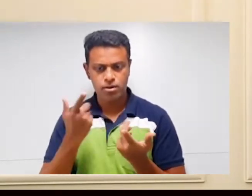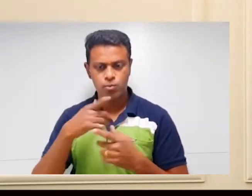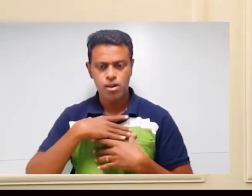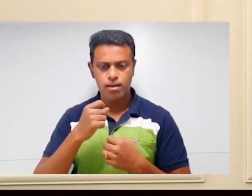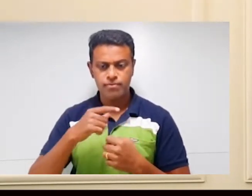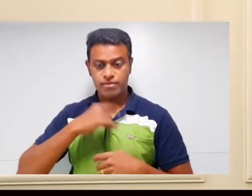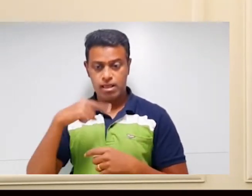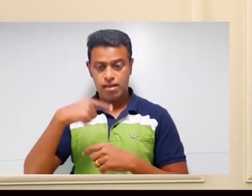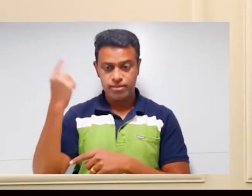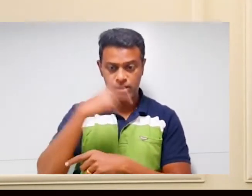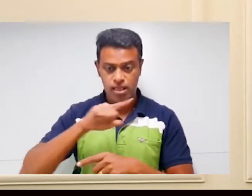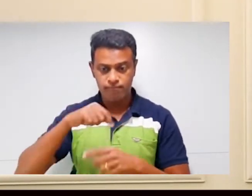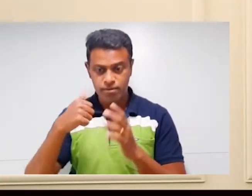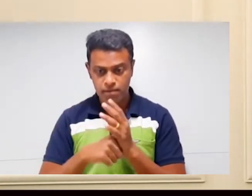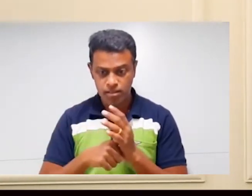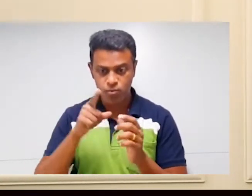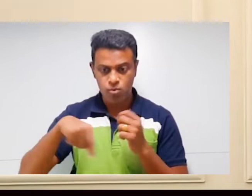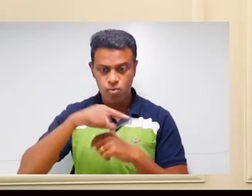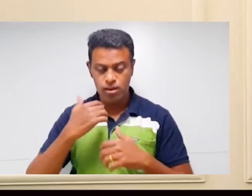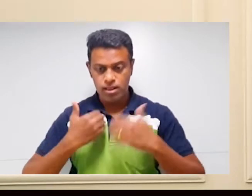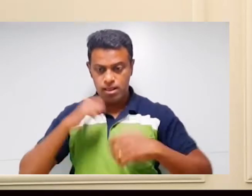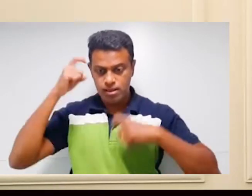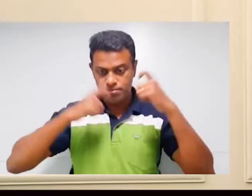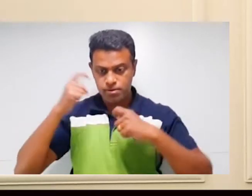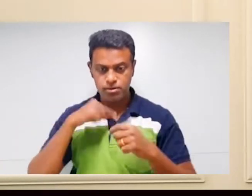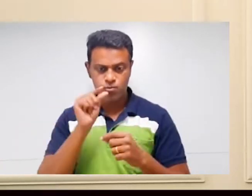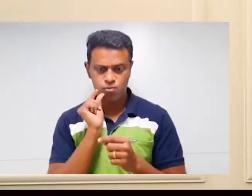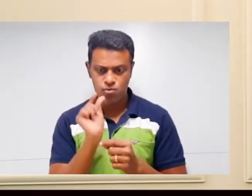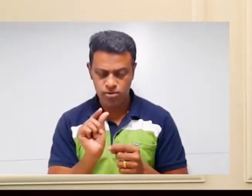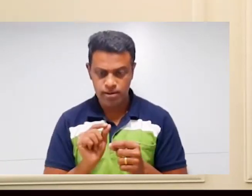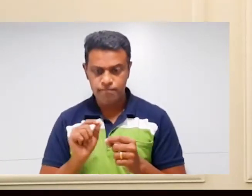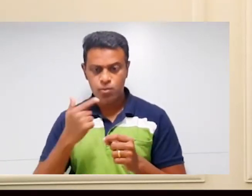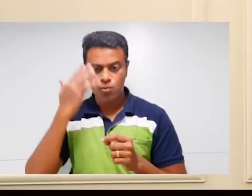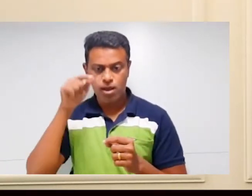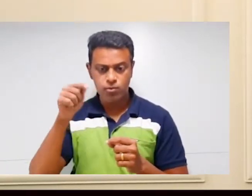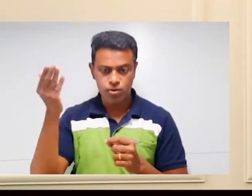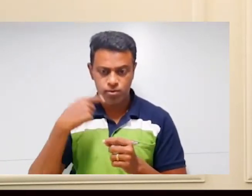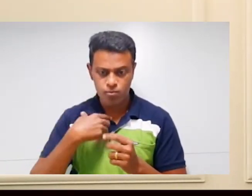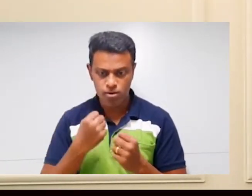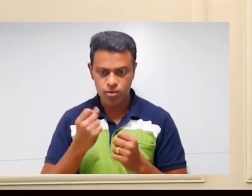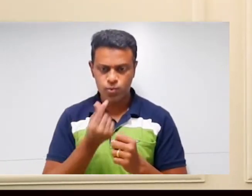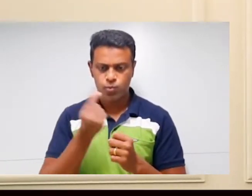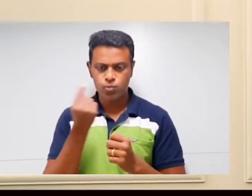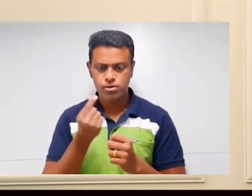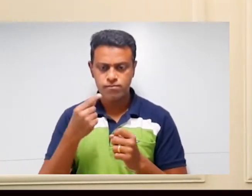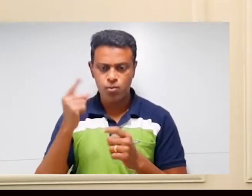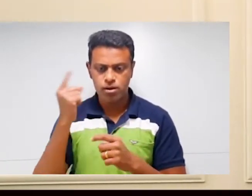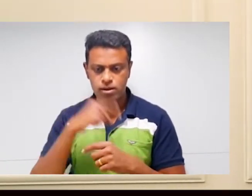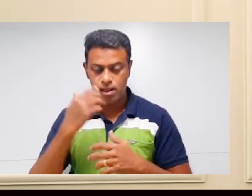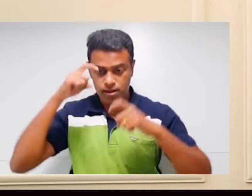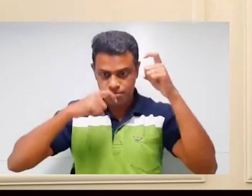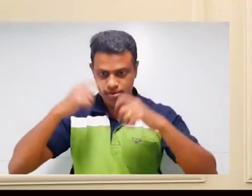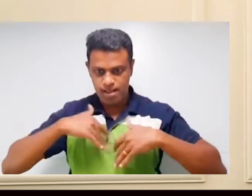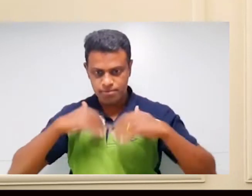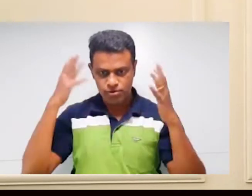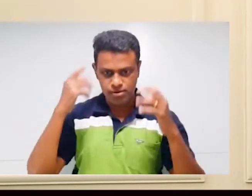this is why I want to use this day to express my appreciation for all the employees of the company. First and foremost, I think you